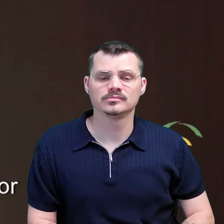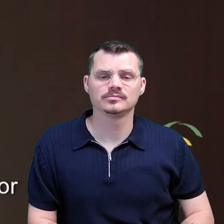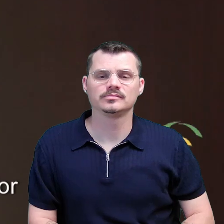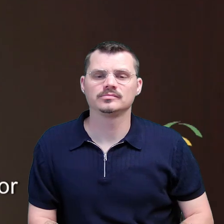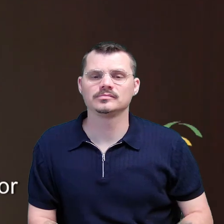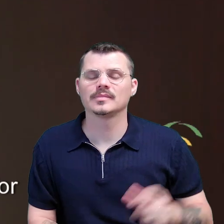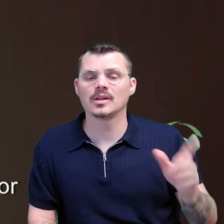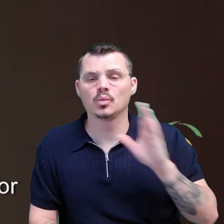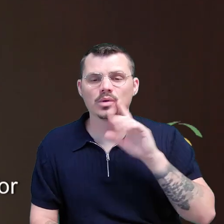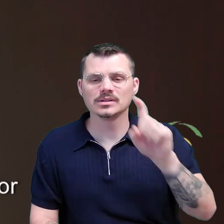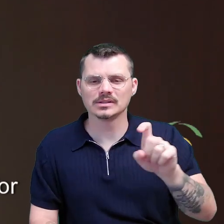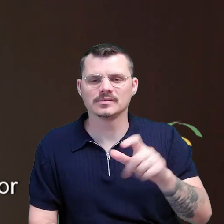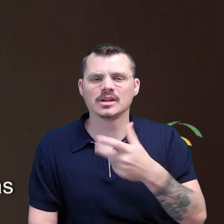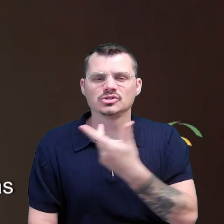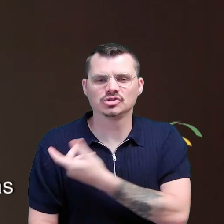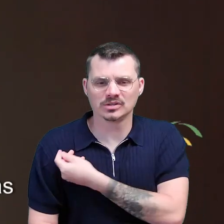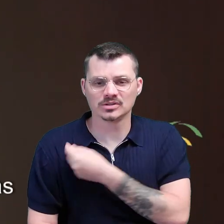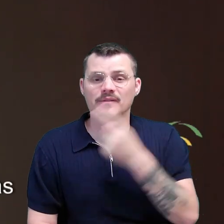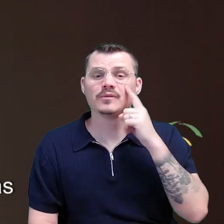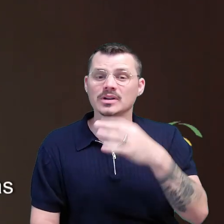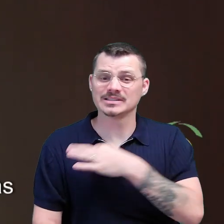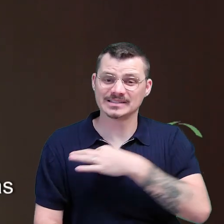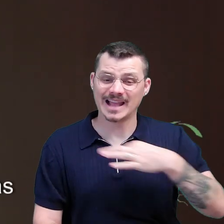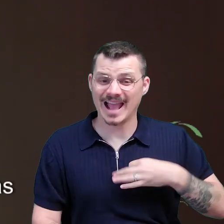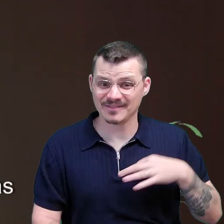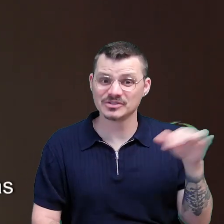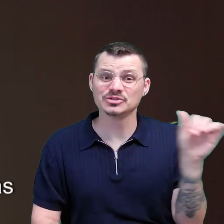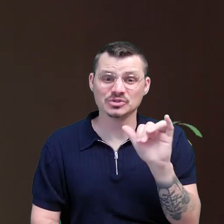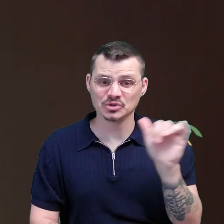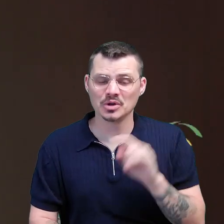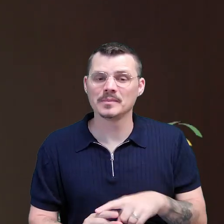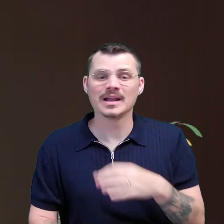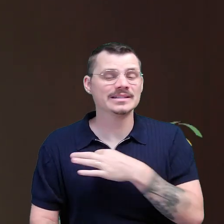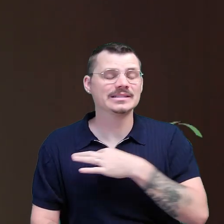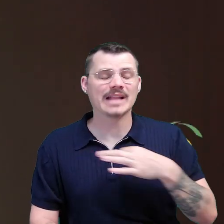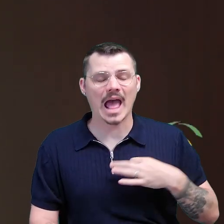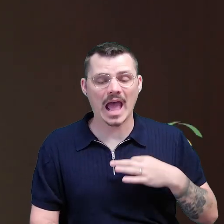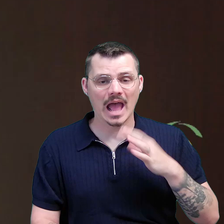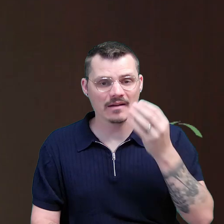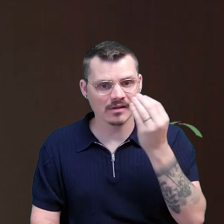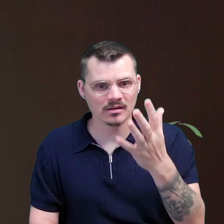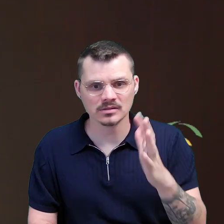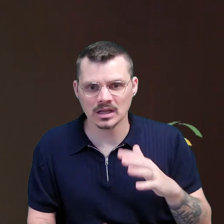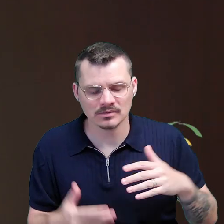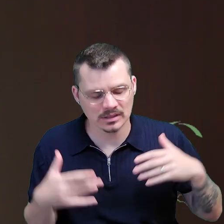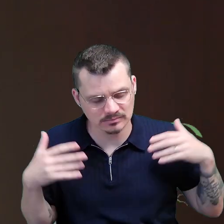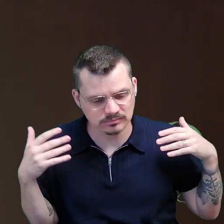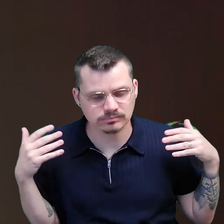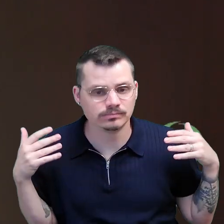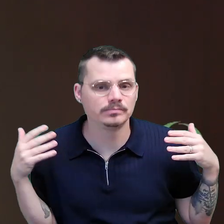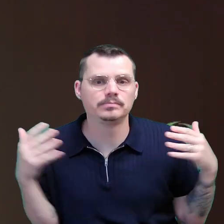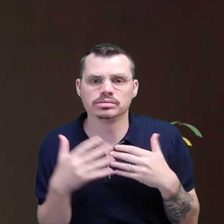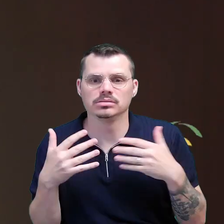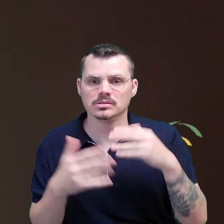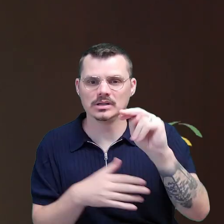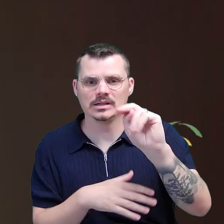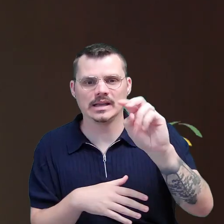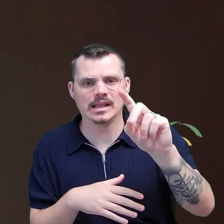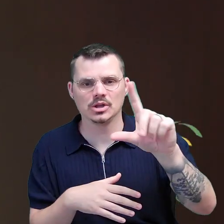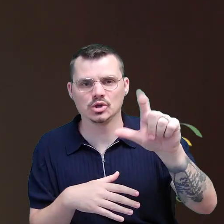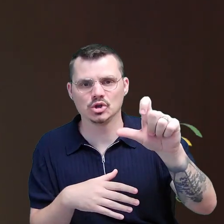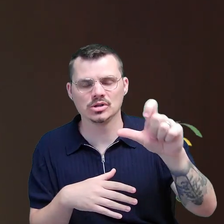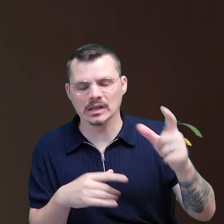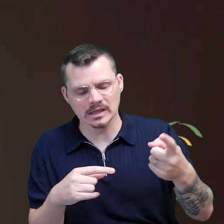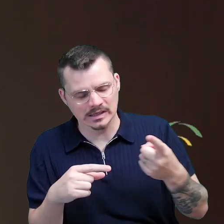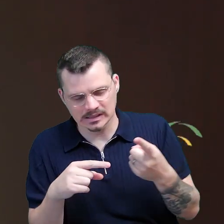and it would have involved an injection for the staff member as well, except she was utterly, completely, totally petrified of needles.